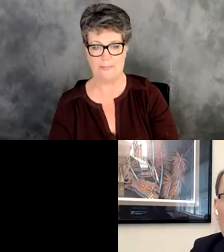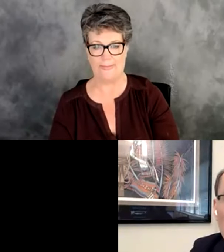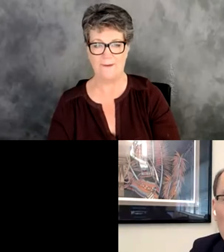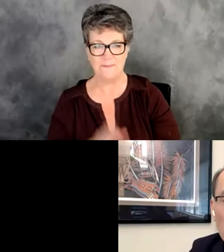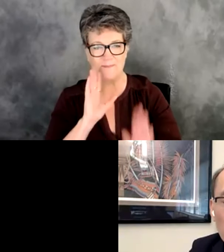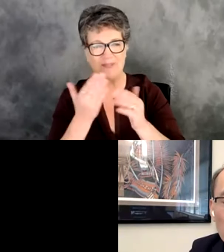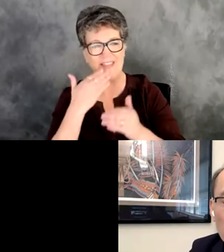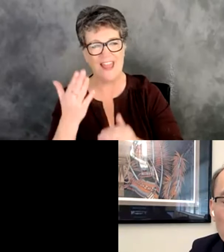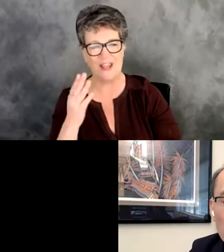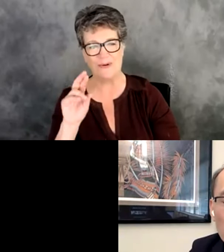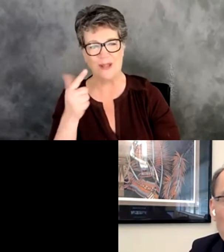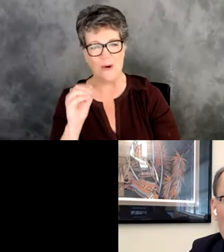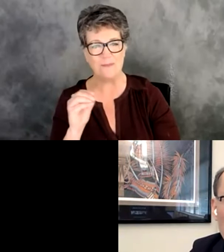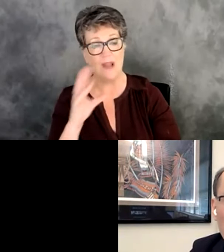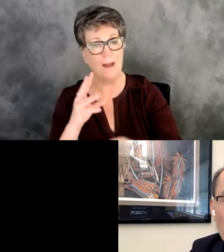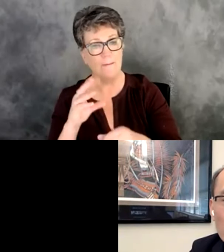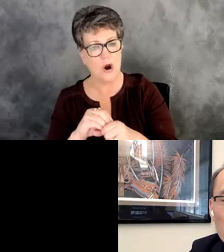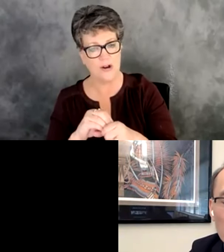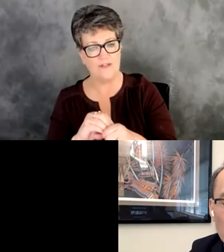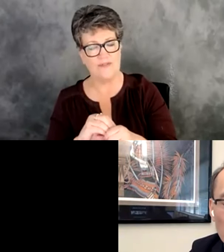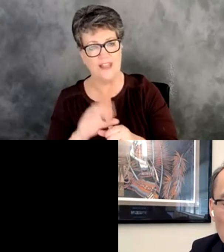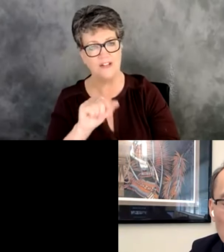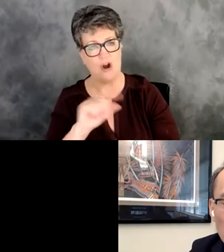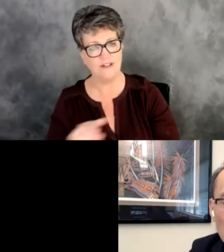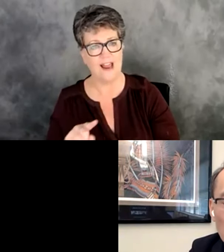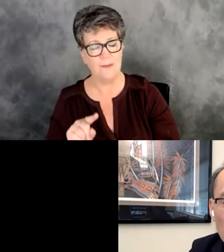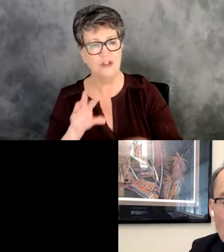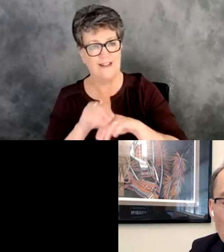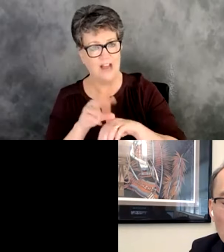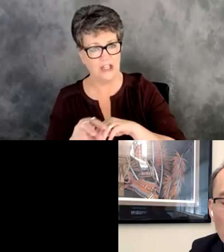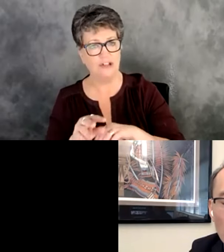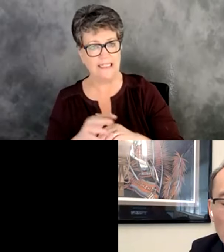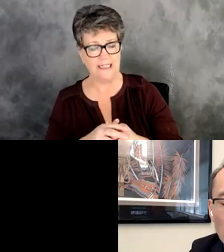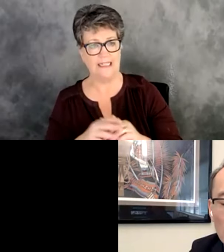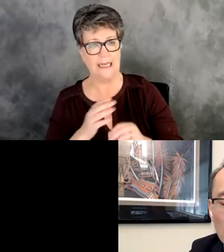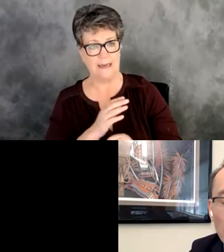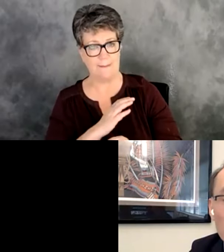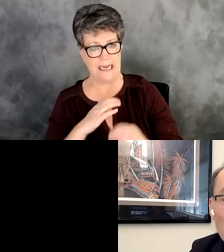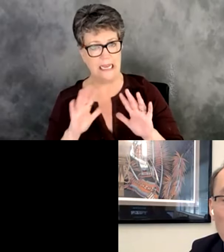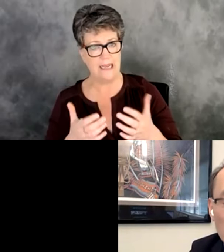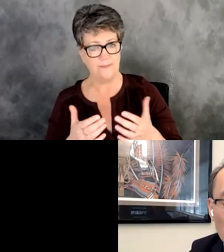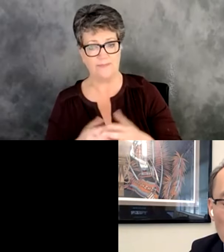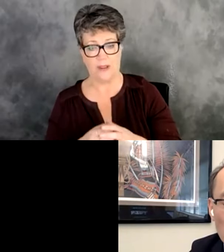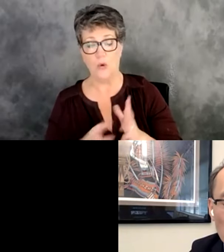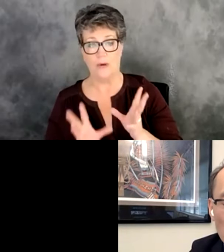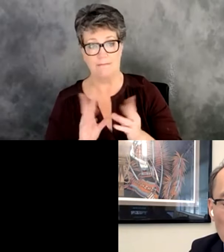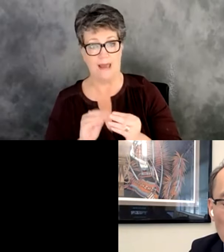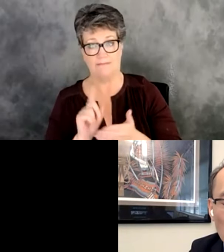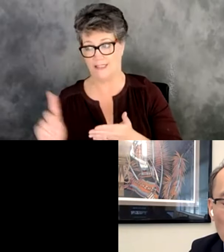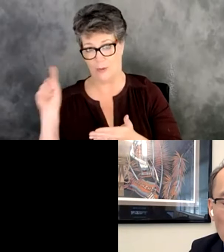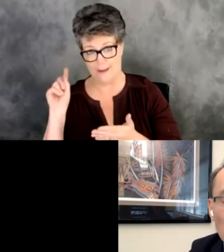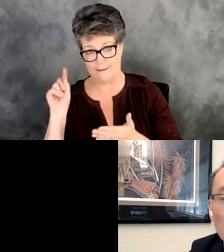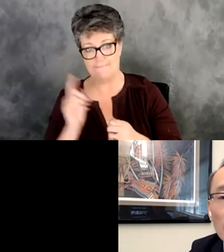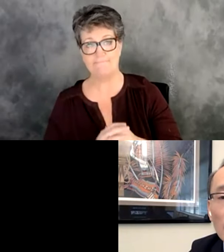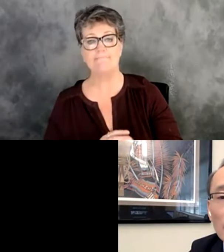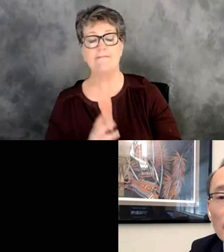Thank you, Rigo. I am part of the Alzheimer's Advisory Committee. And so we met last week,